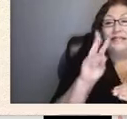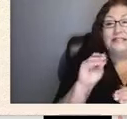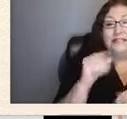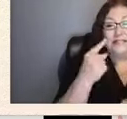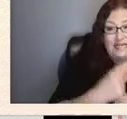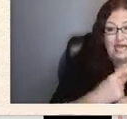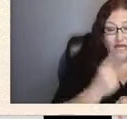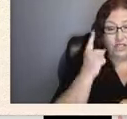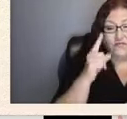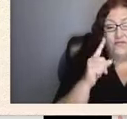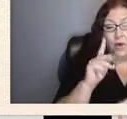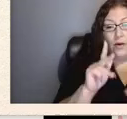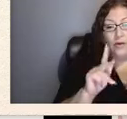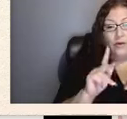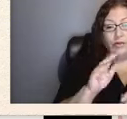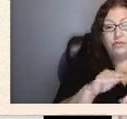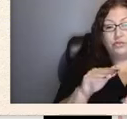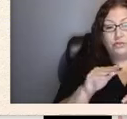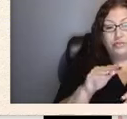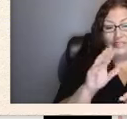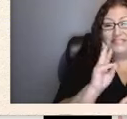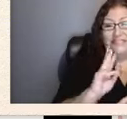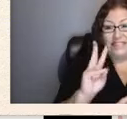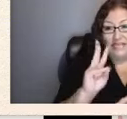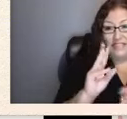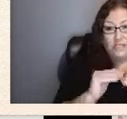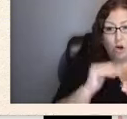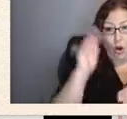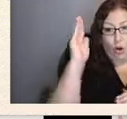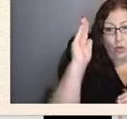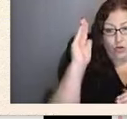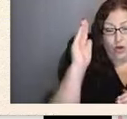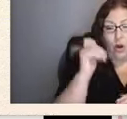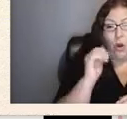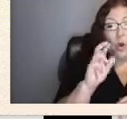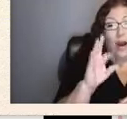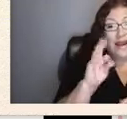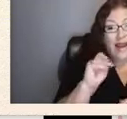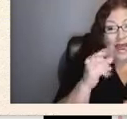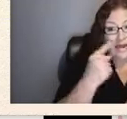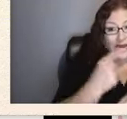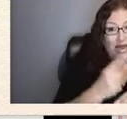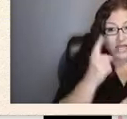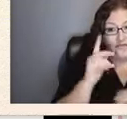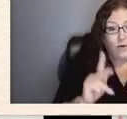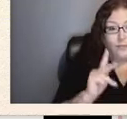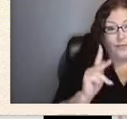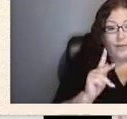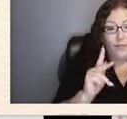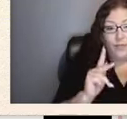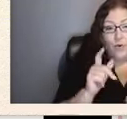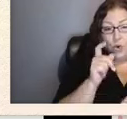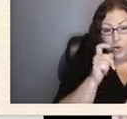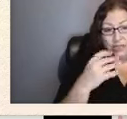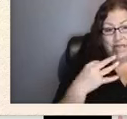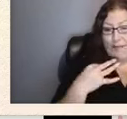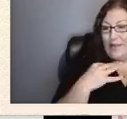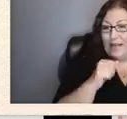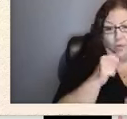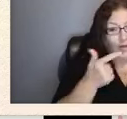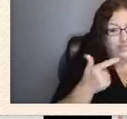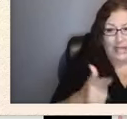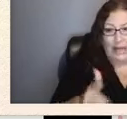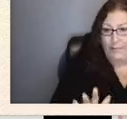for individuals 6 years of age or older, or 90 days for individuals whose application was incomplete